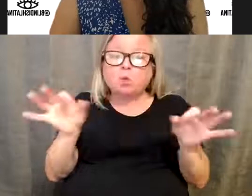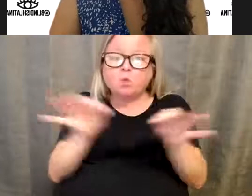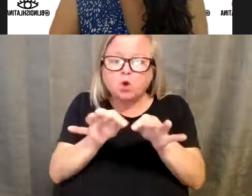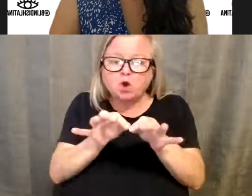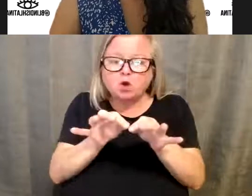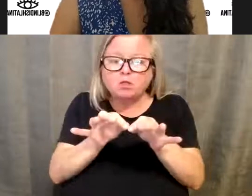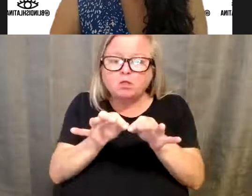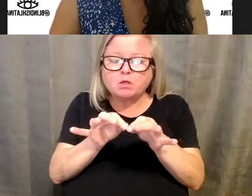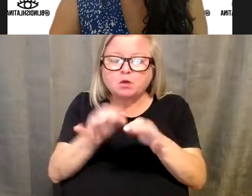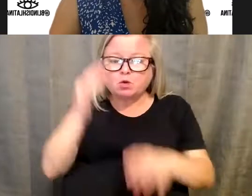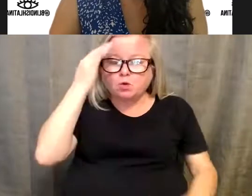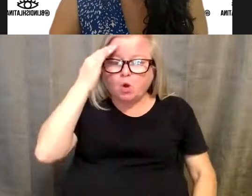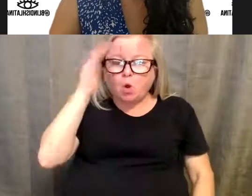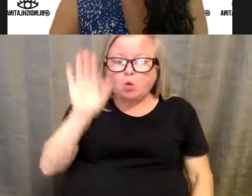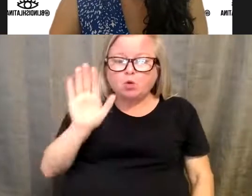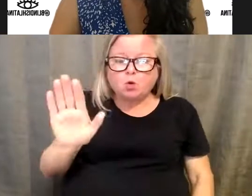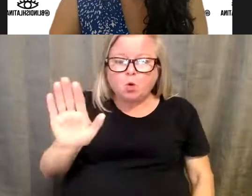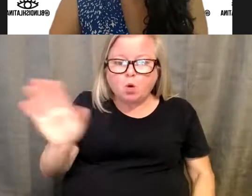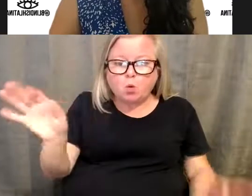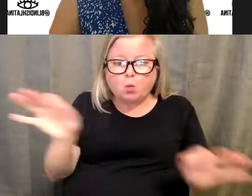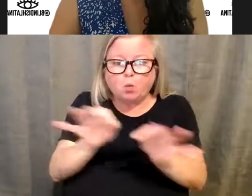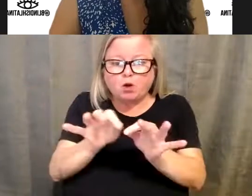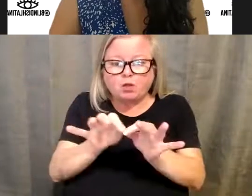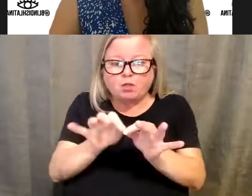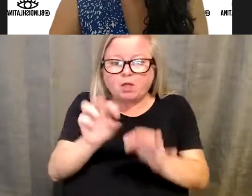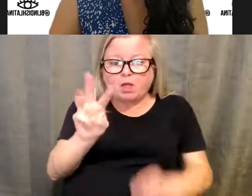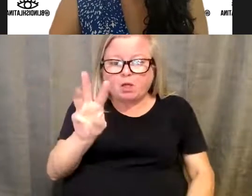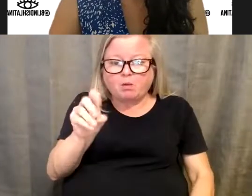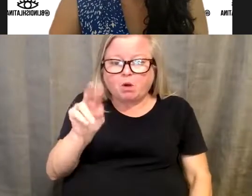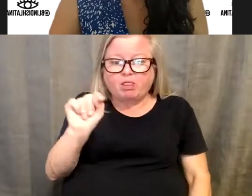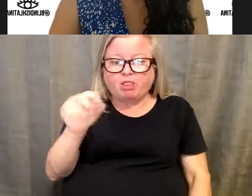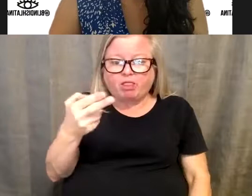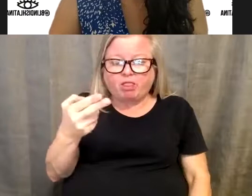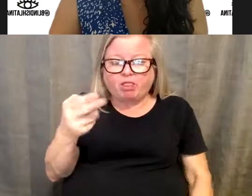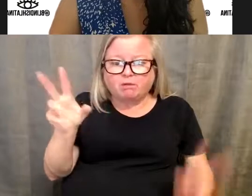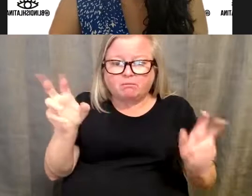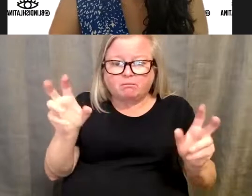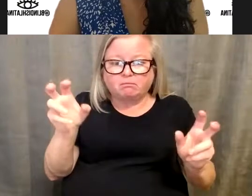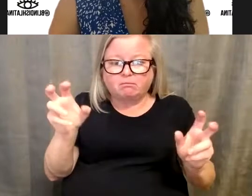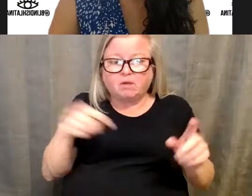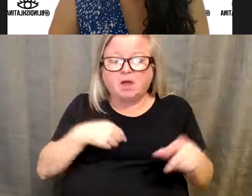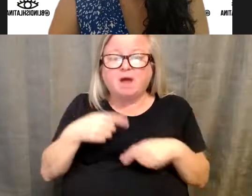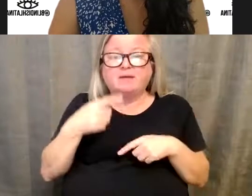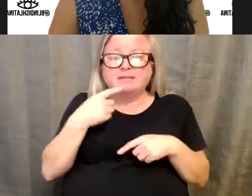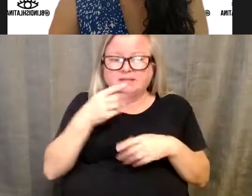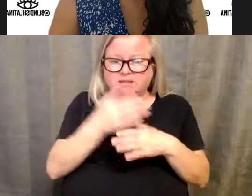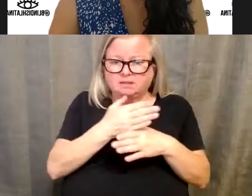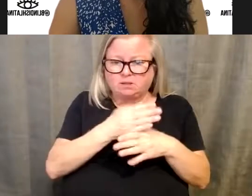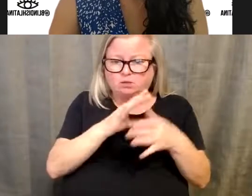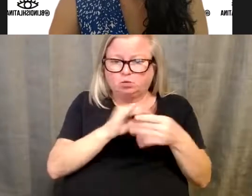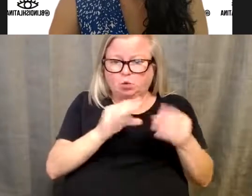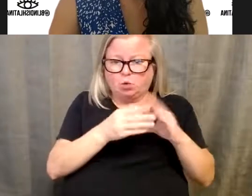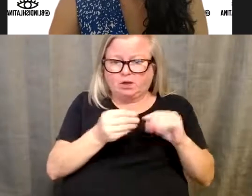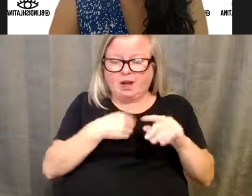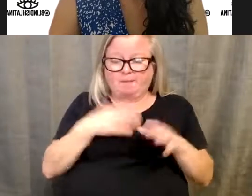worth. And I say that because I've said this story before, which is that I once had a supervisor who